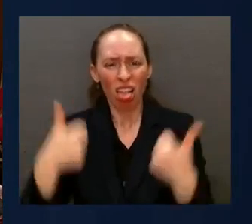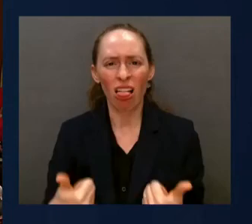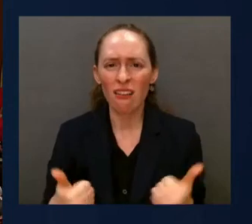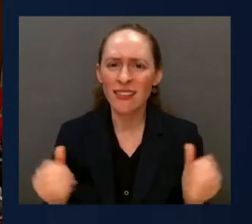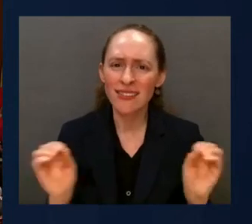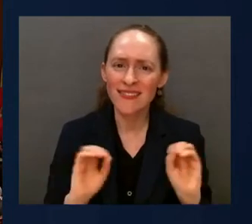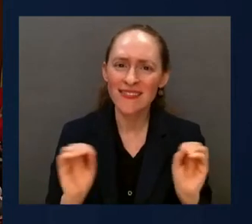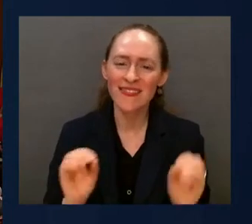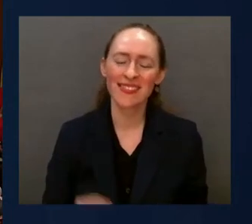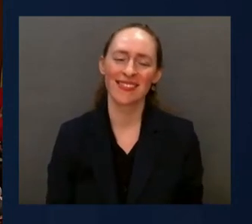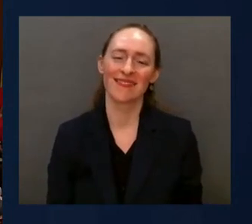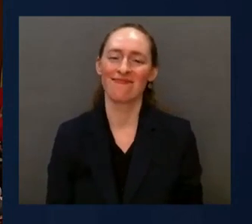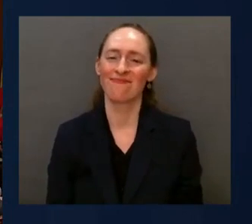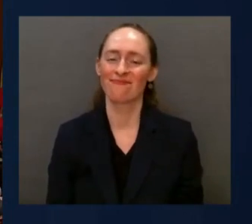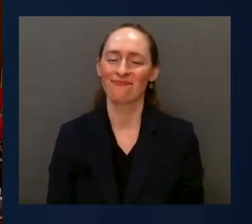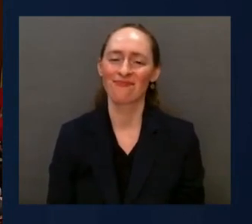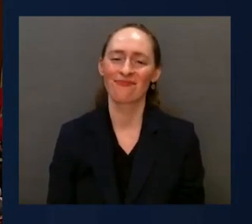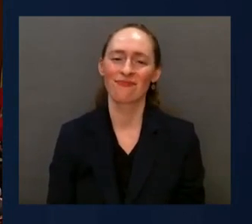we're making sure